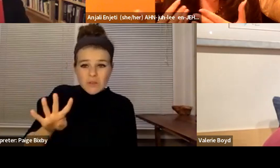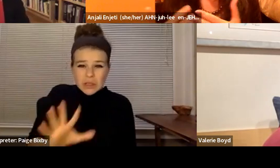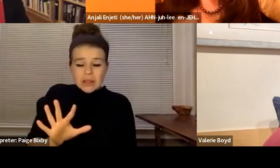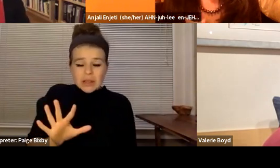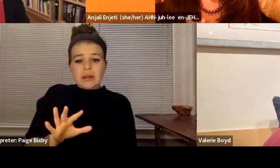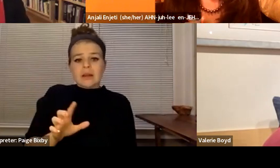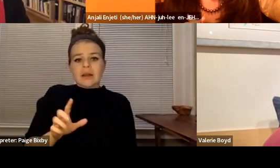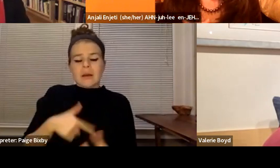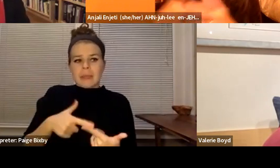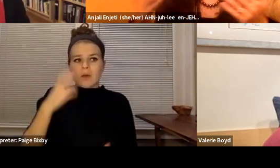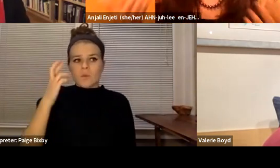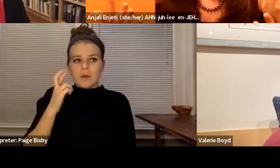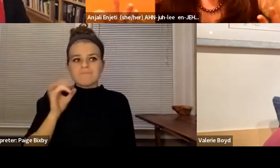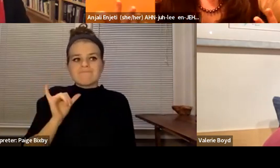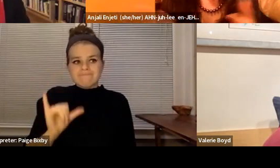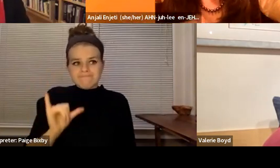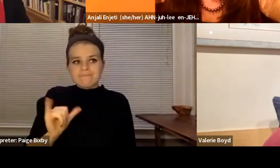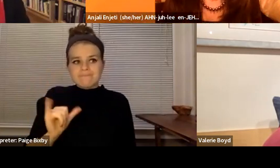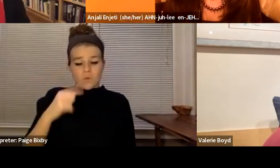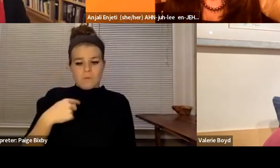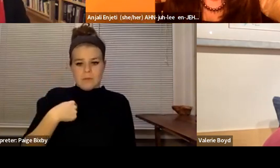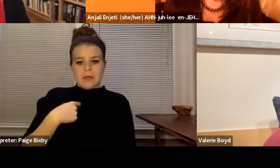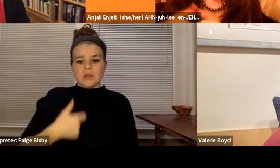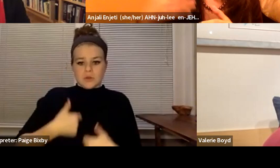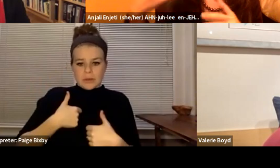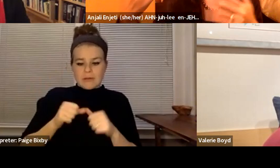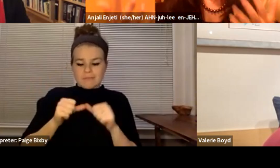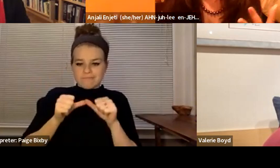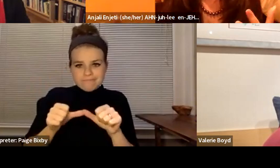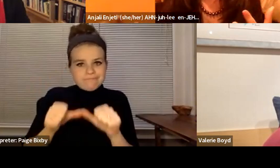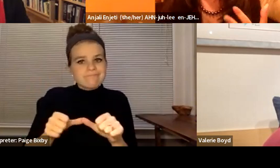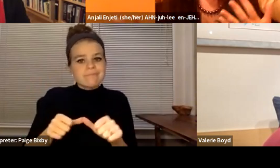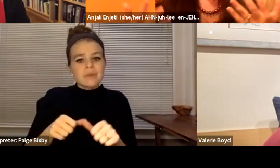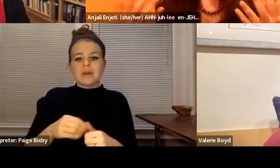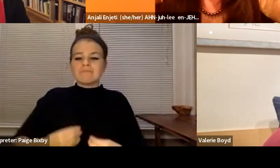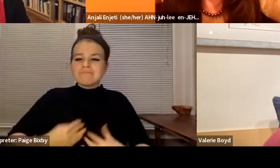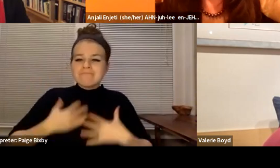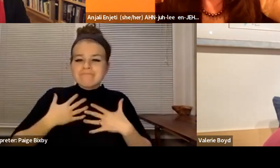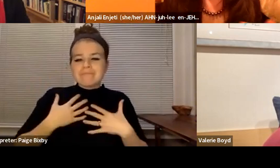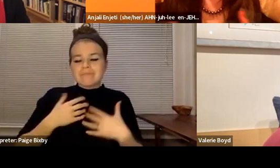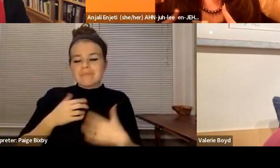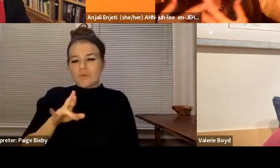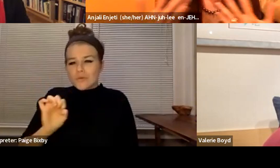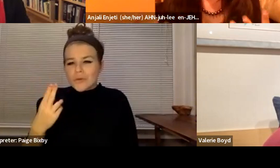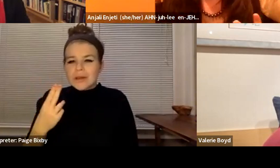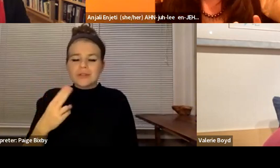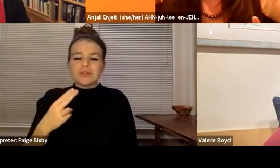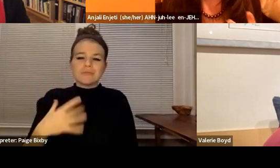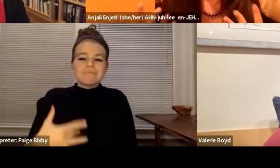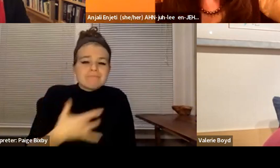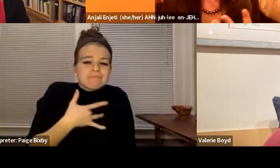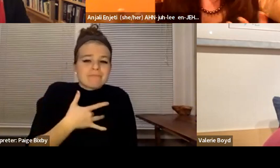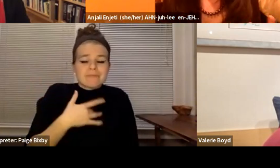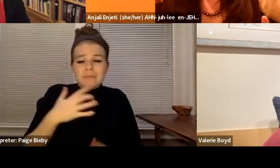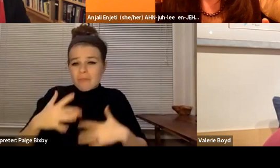a life that was sustainable, to live a life that was really rich and compelling and exciting